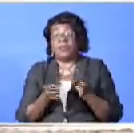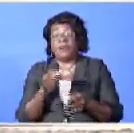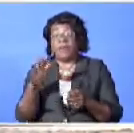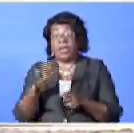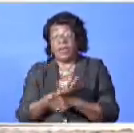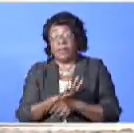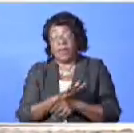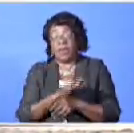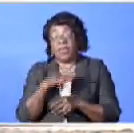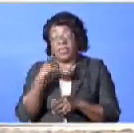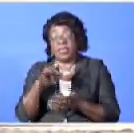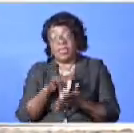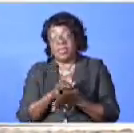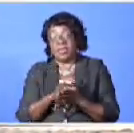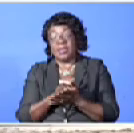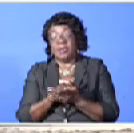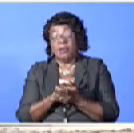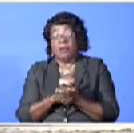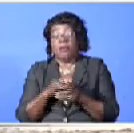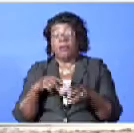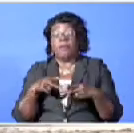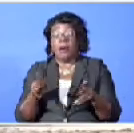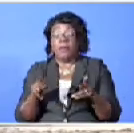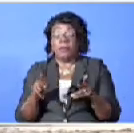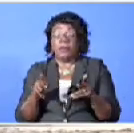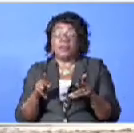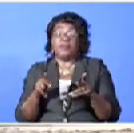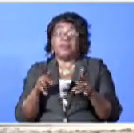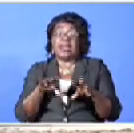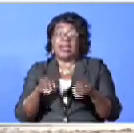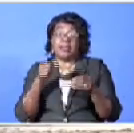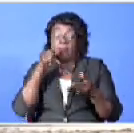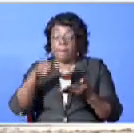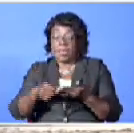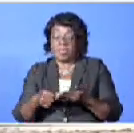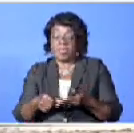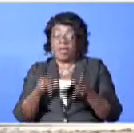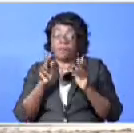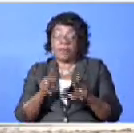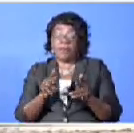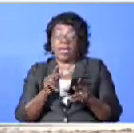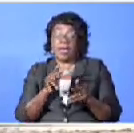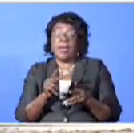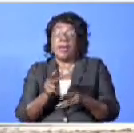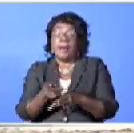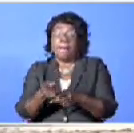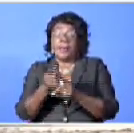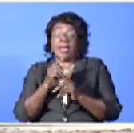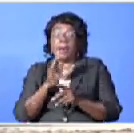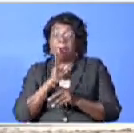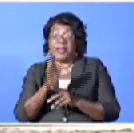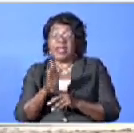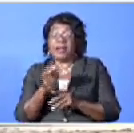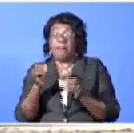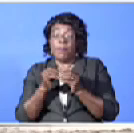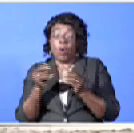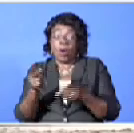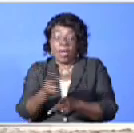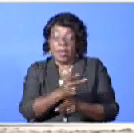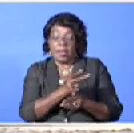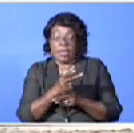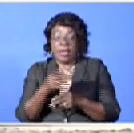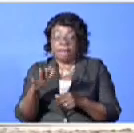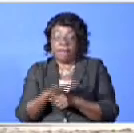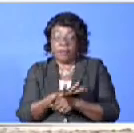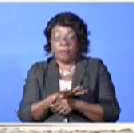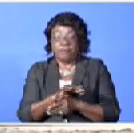He, however, says the public now appears to be getting the message and people are becoming more cautious. I think there are many Bahamians who understand, who get it.